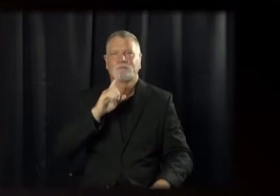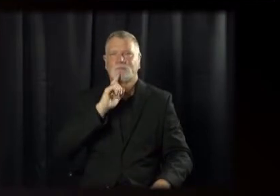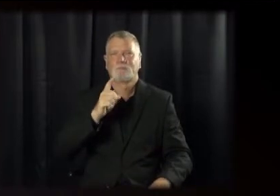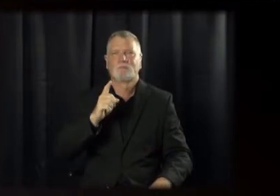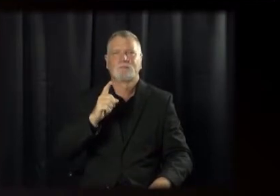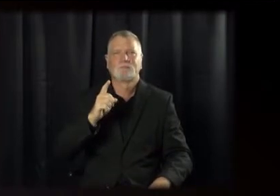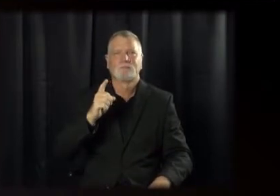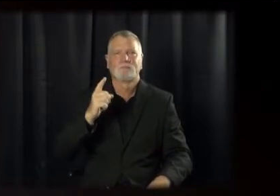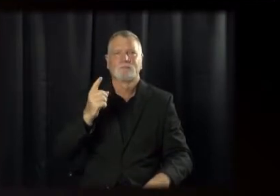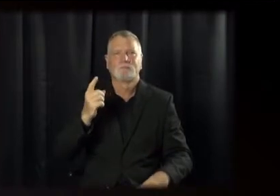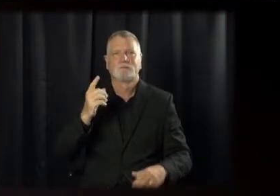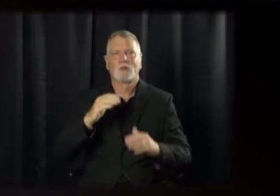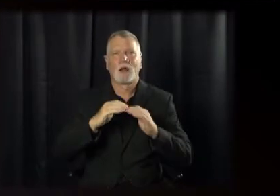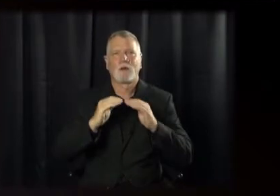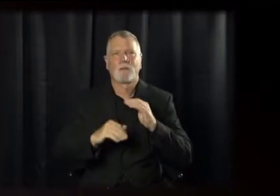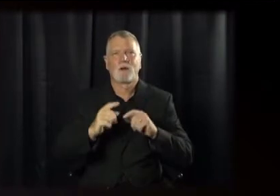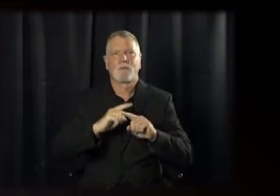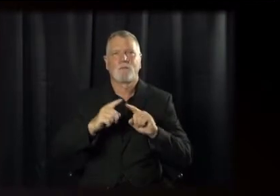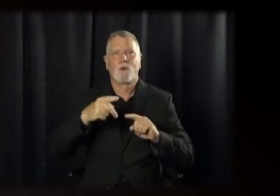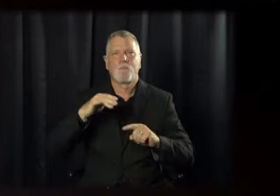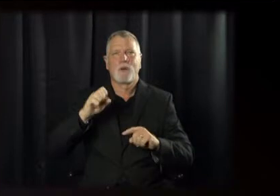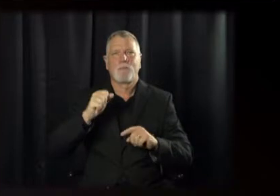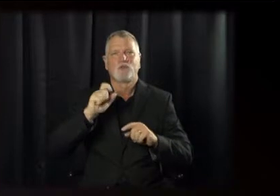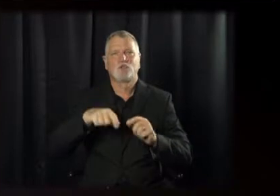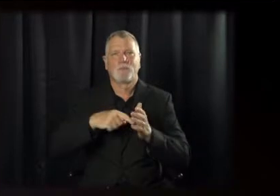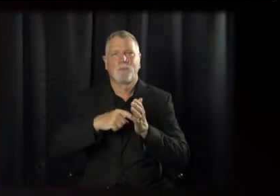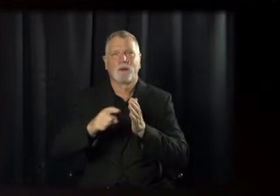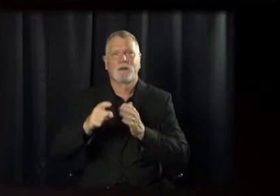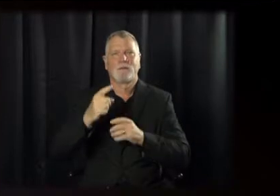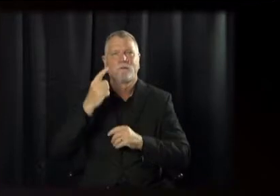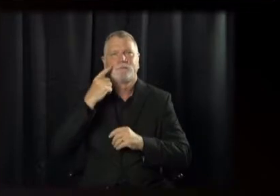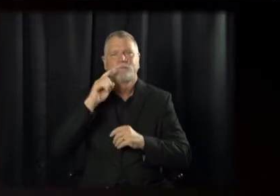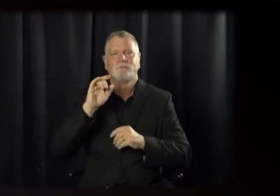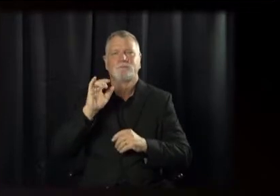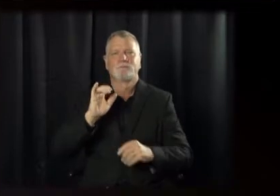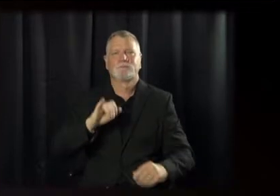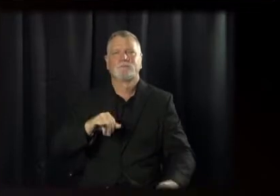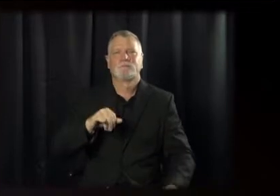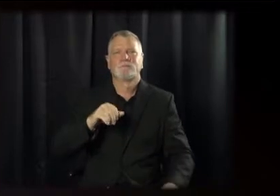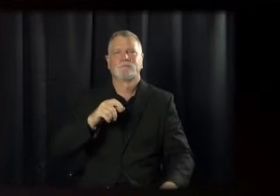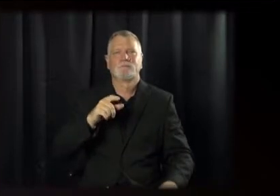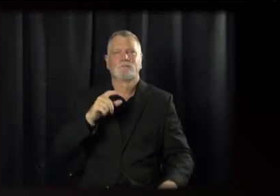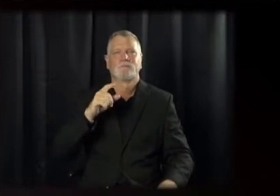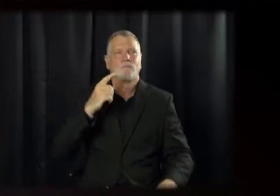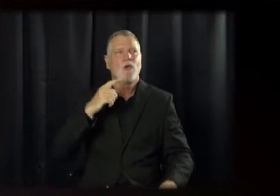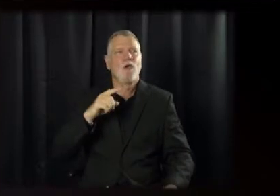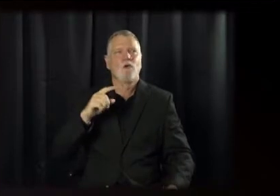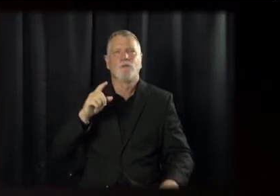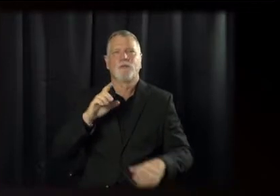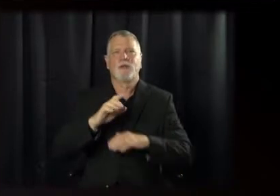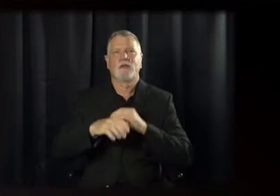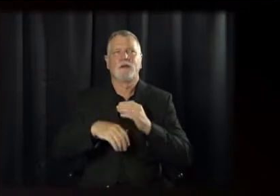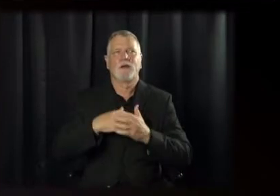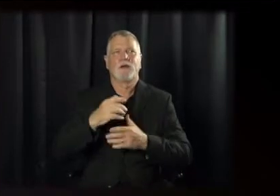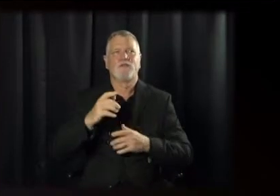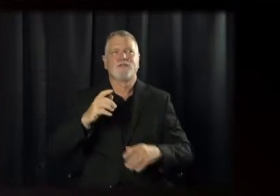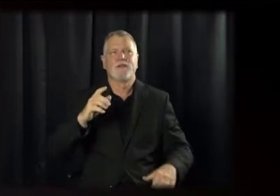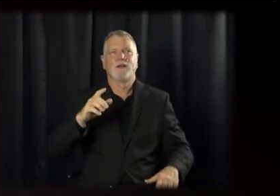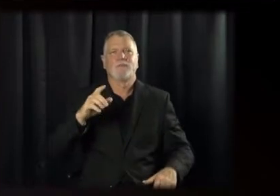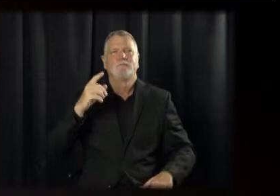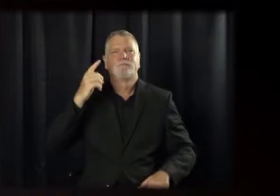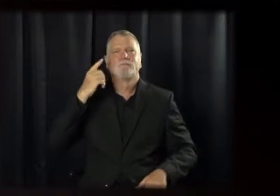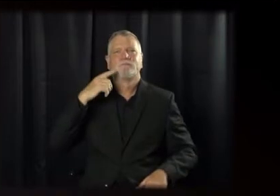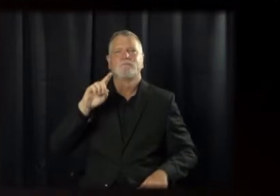serious risk of being undermined should Prepa be forced to pay its current contracted debt in full. Doing so would